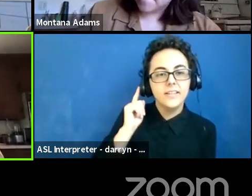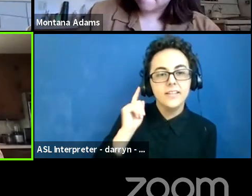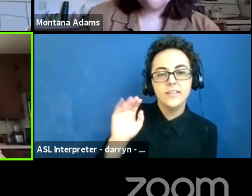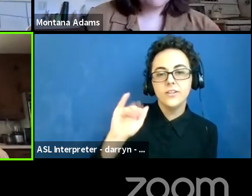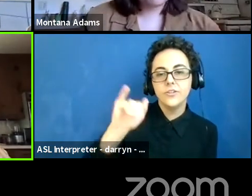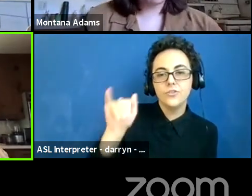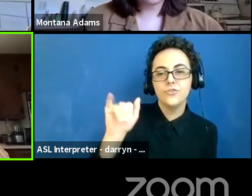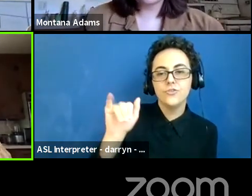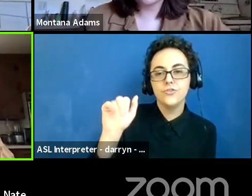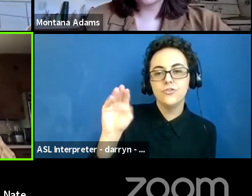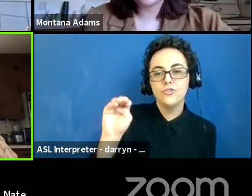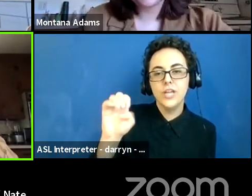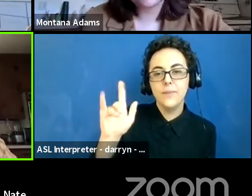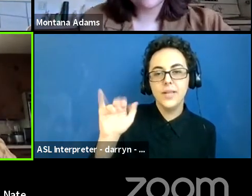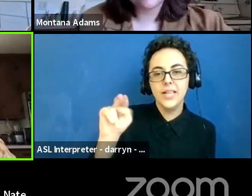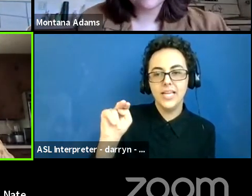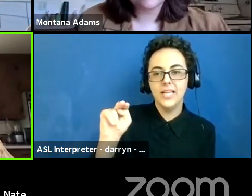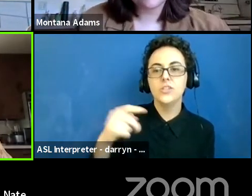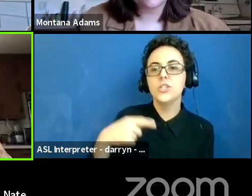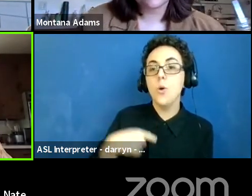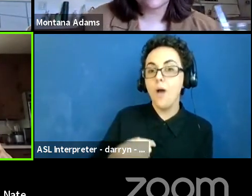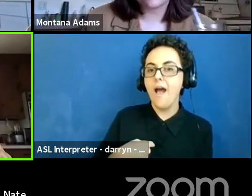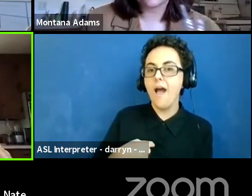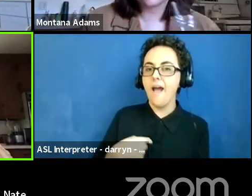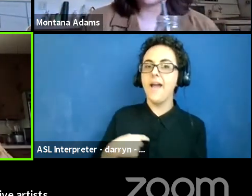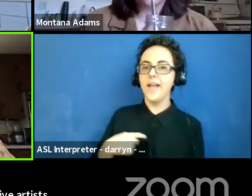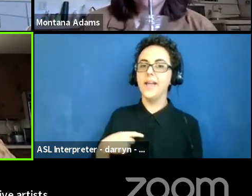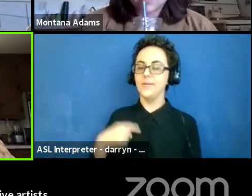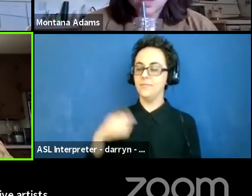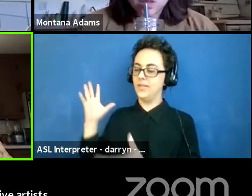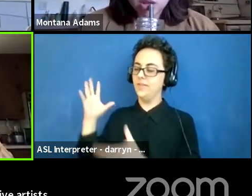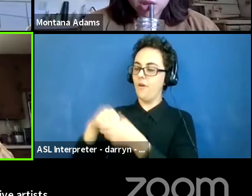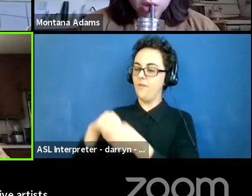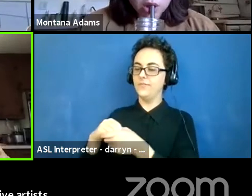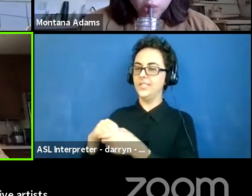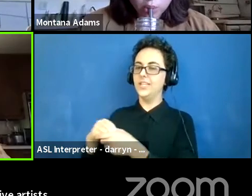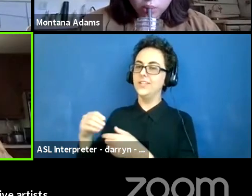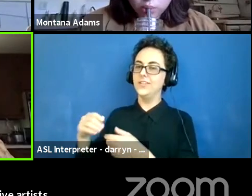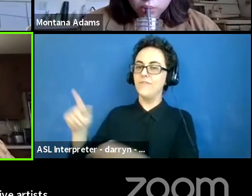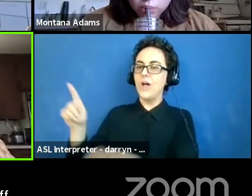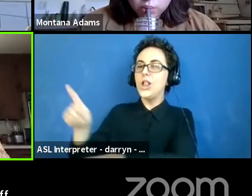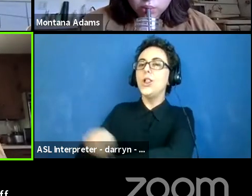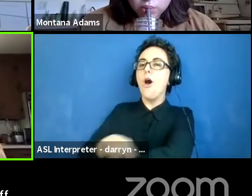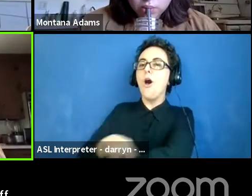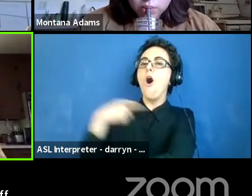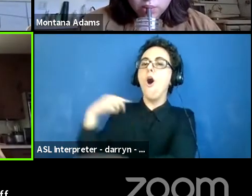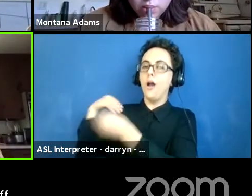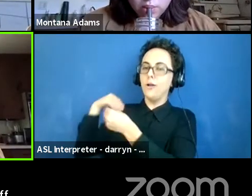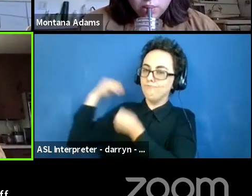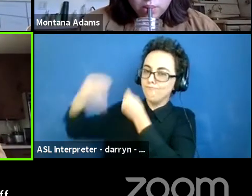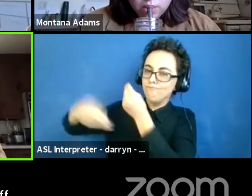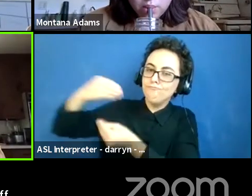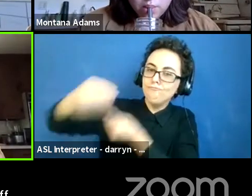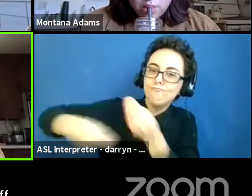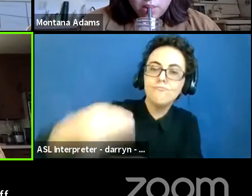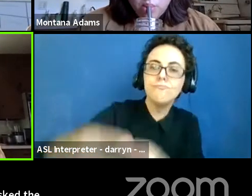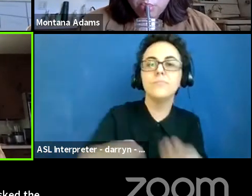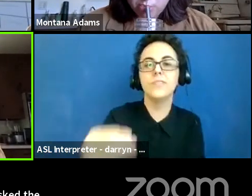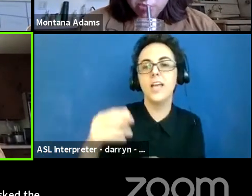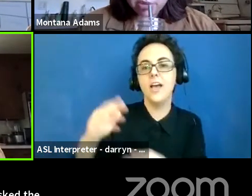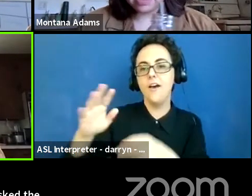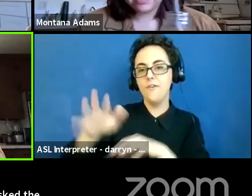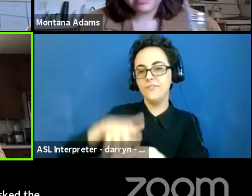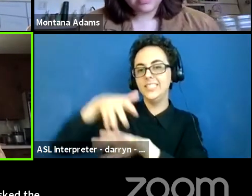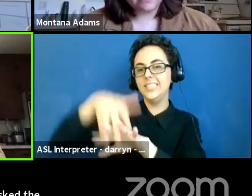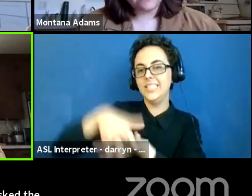a long line of Native artists on my Pueblo, and I used to get often asked the question, what makes